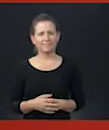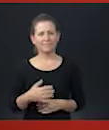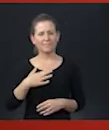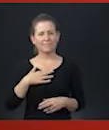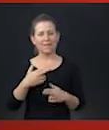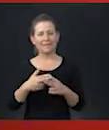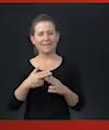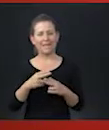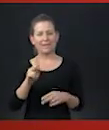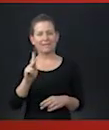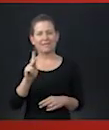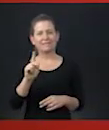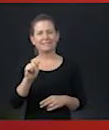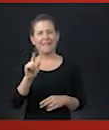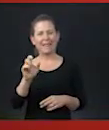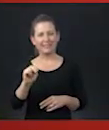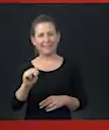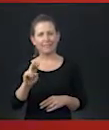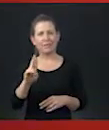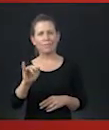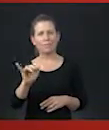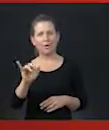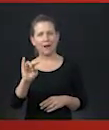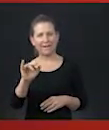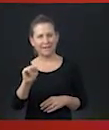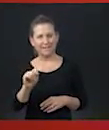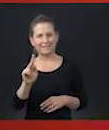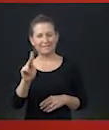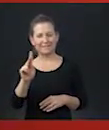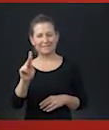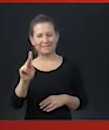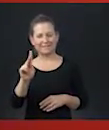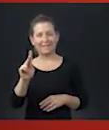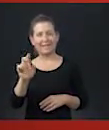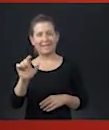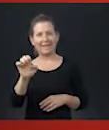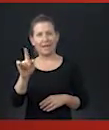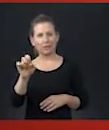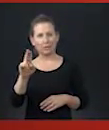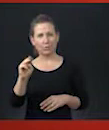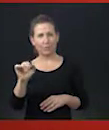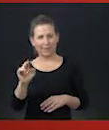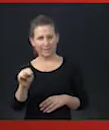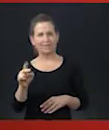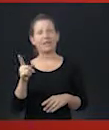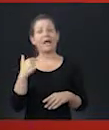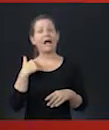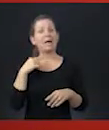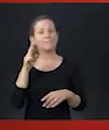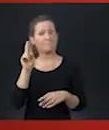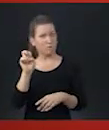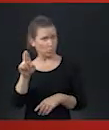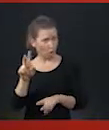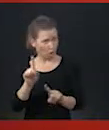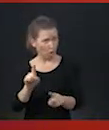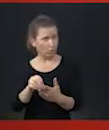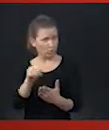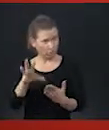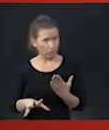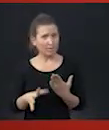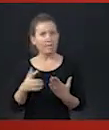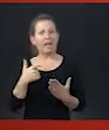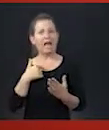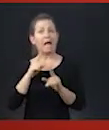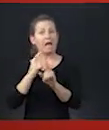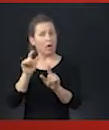My name is Kim Brian Kettleman. Yes, I am at UNR, and I'm a student, and I'm a mentor for a